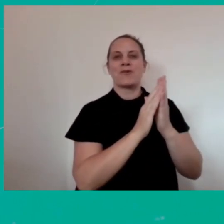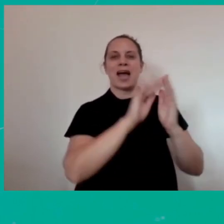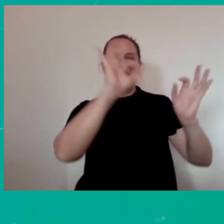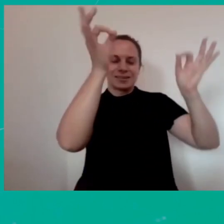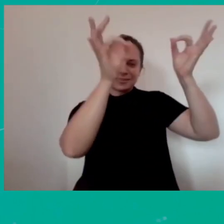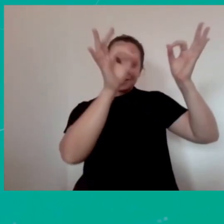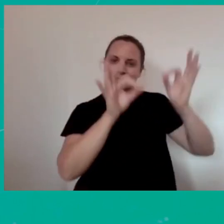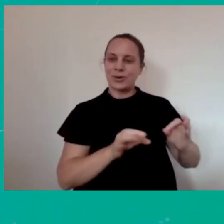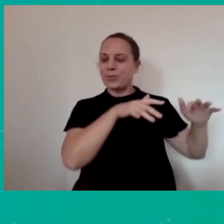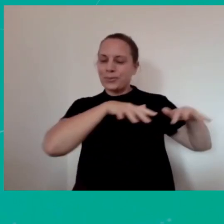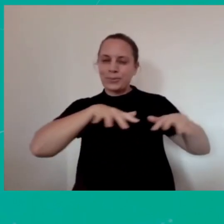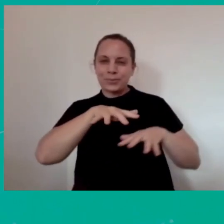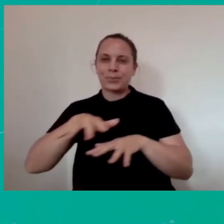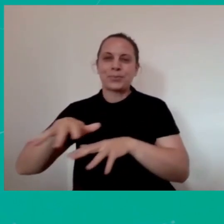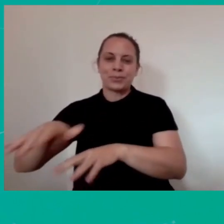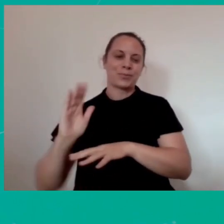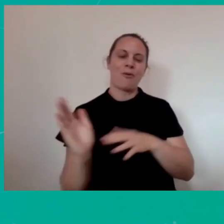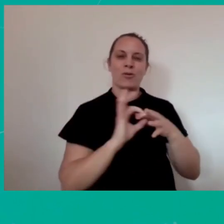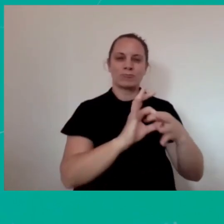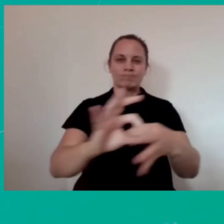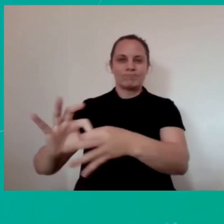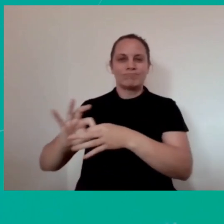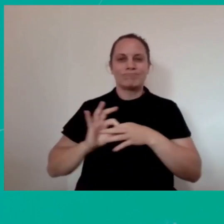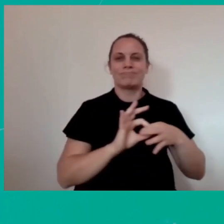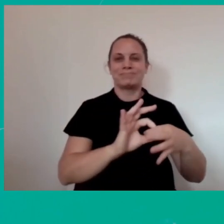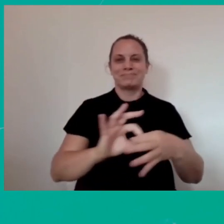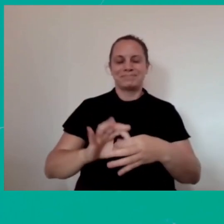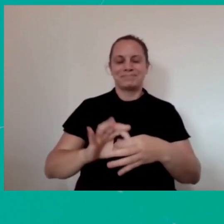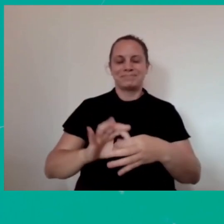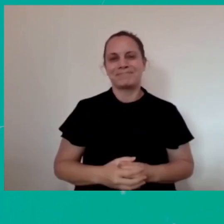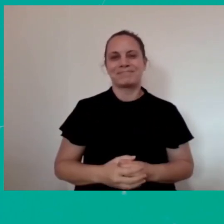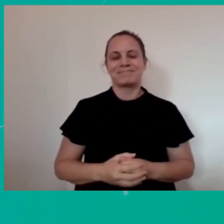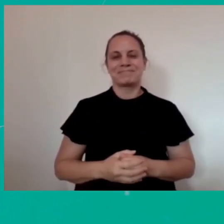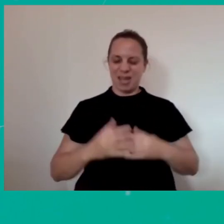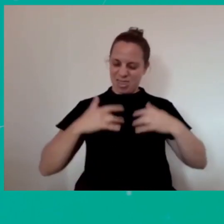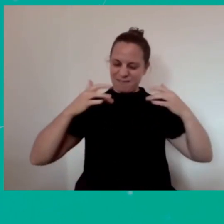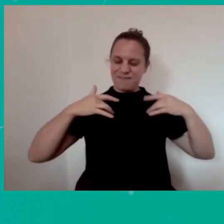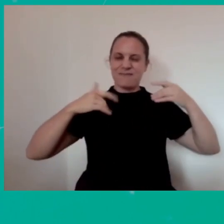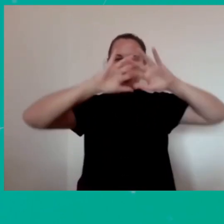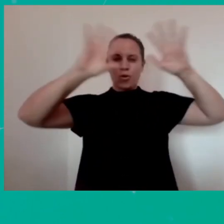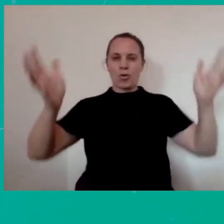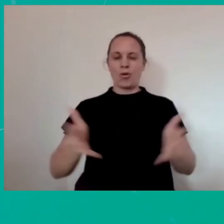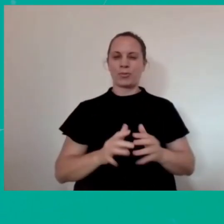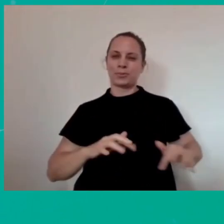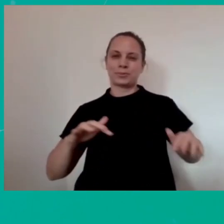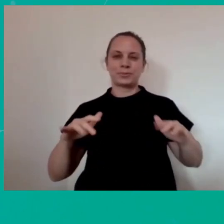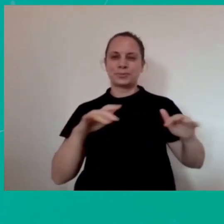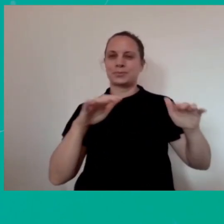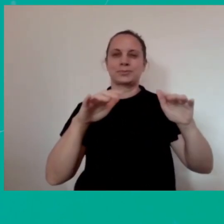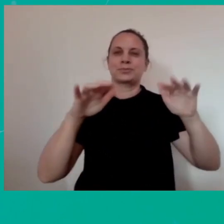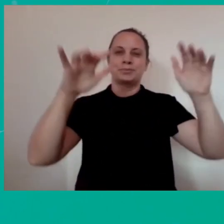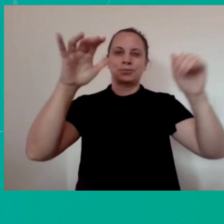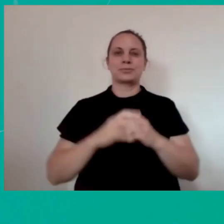Māori ora. Māori ora ki te whai au ki te ao marama, e rauranga tirama. Nau mai, piki